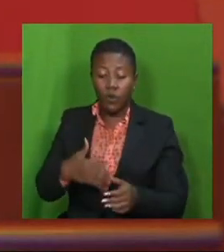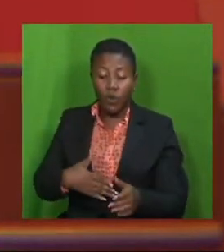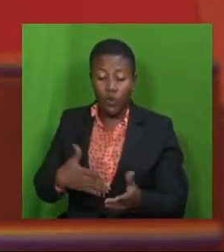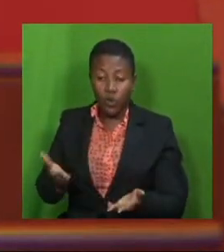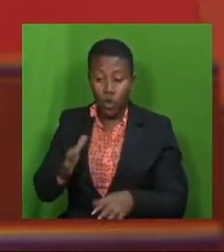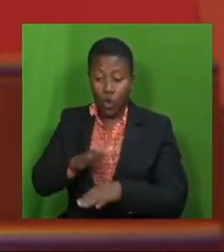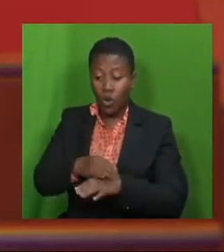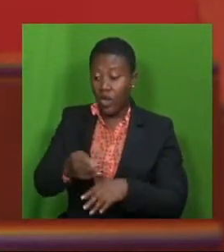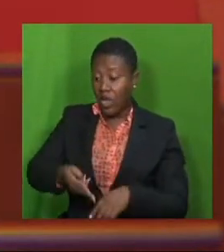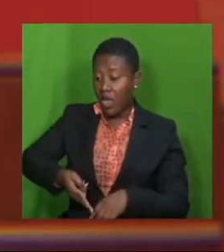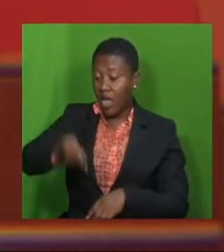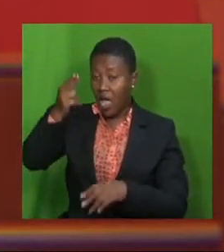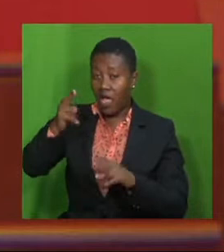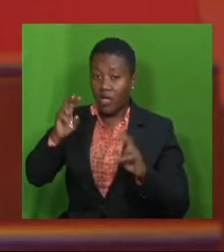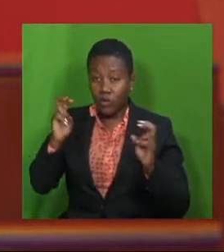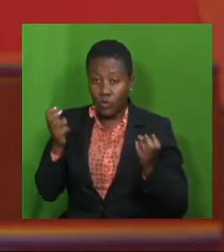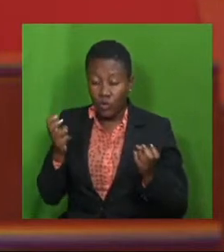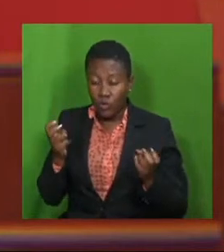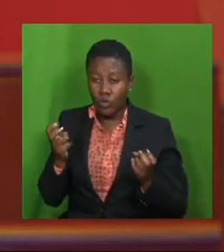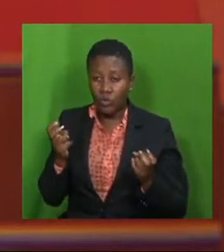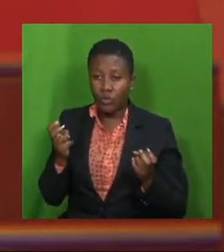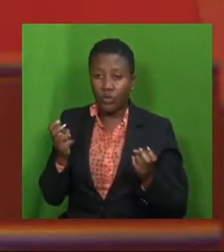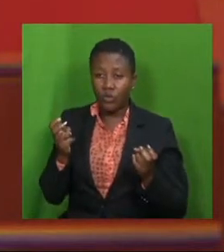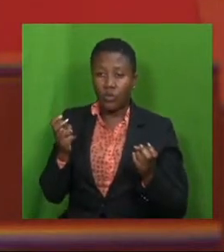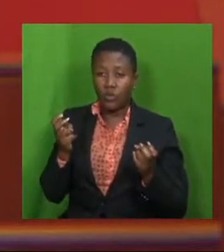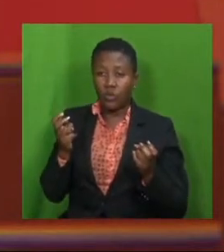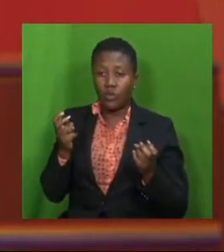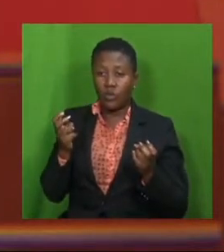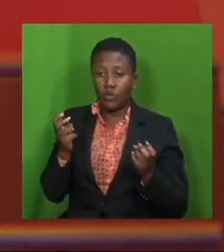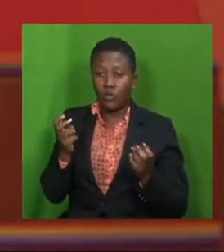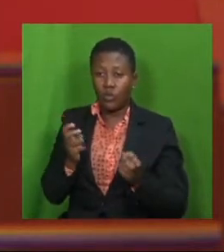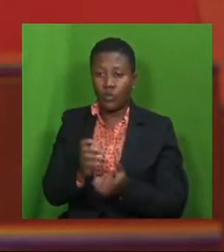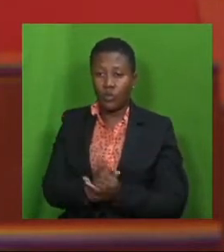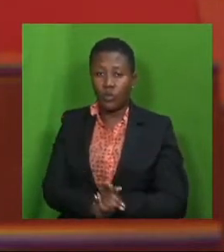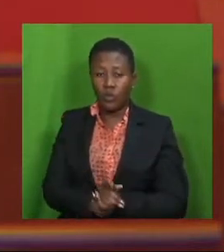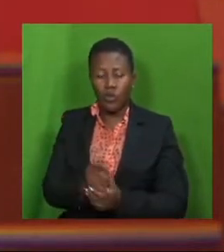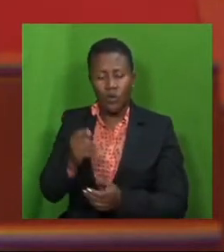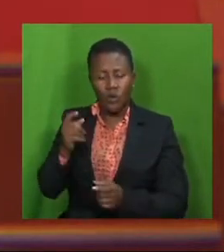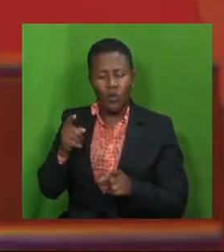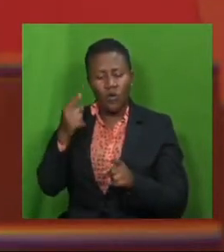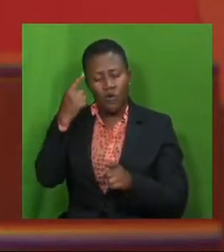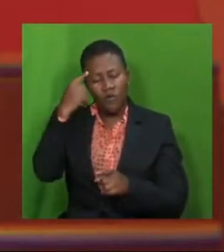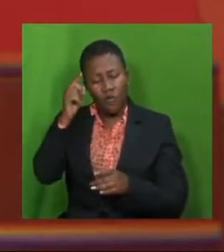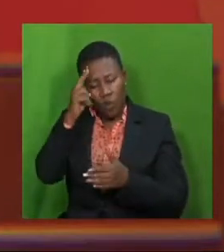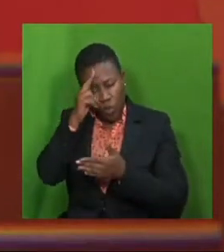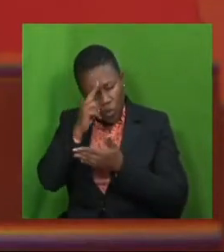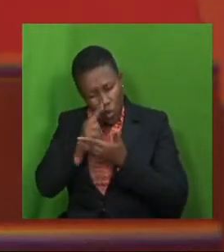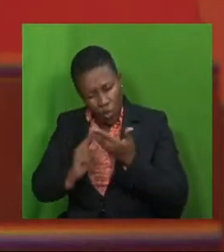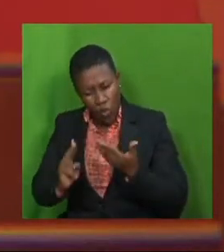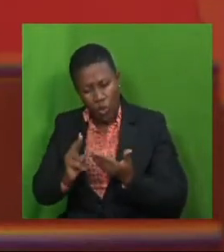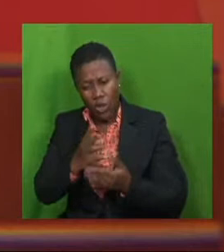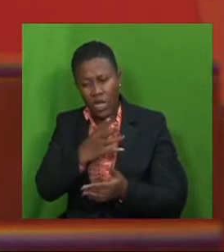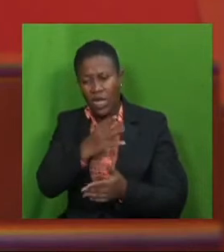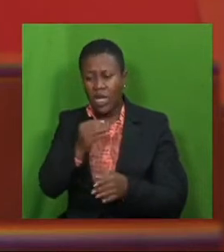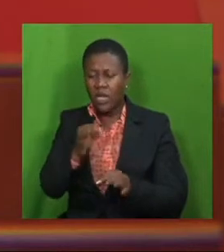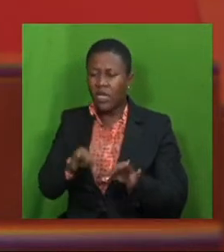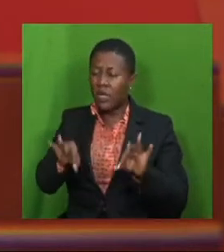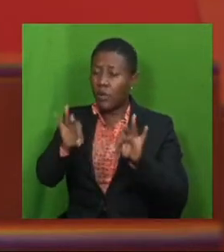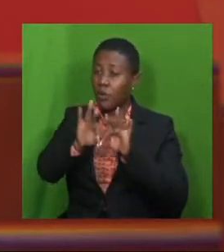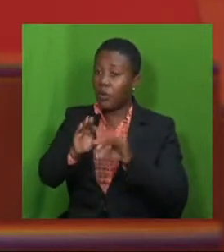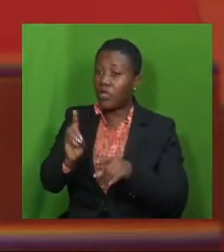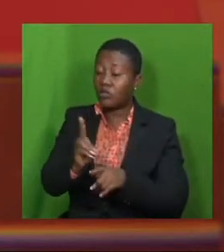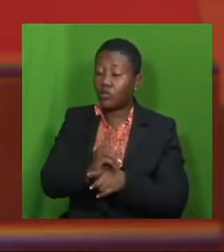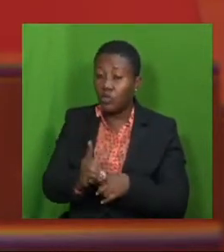calling of enormous, solemn, noble, loyal, and onerous duty